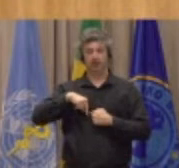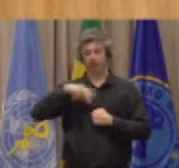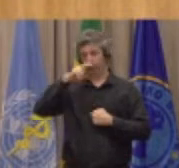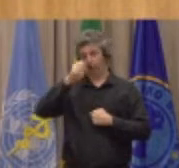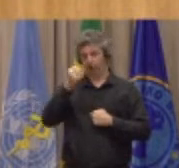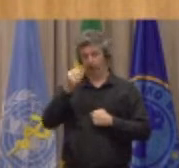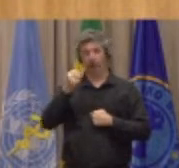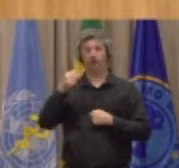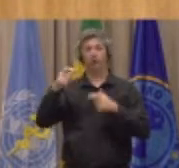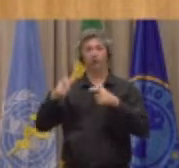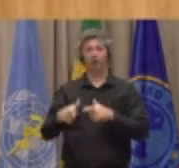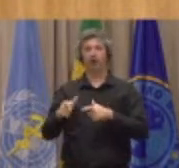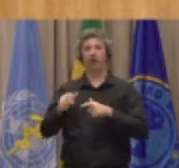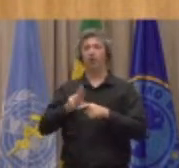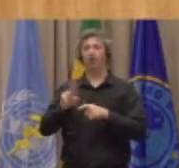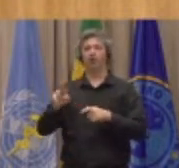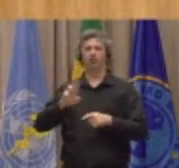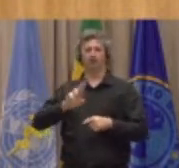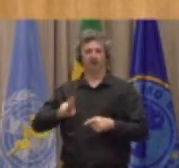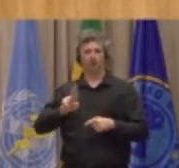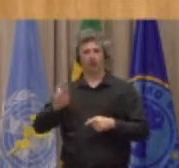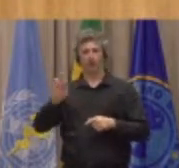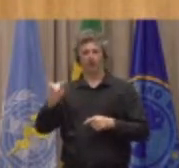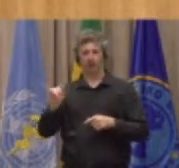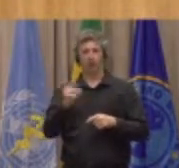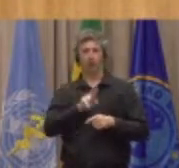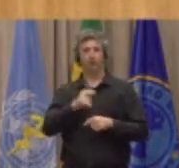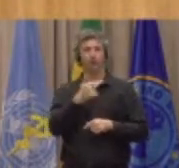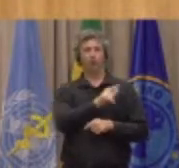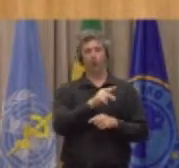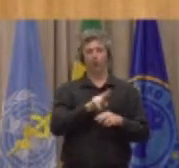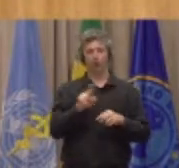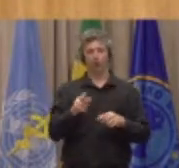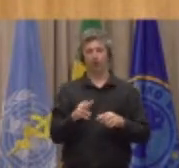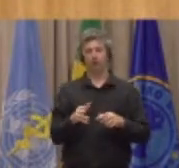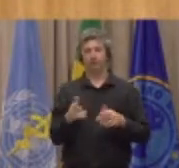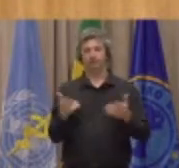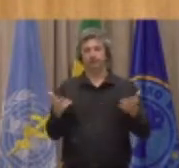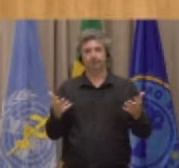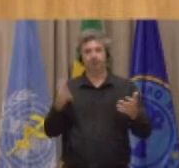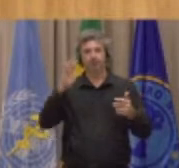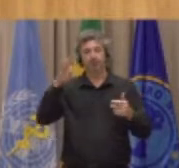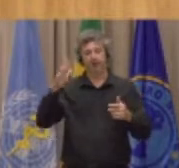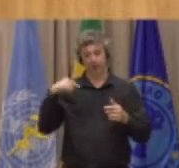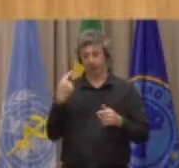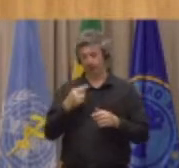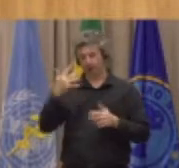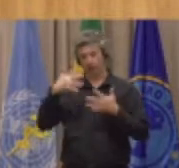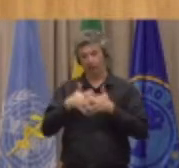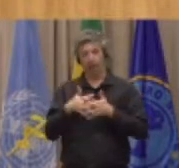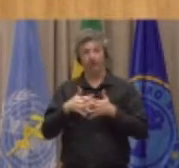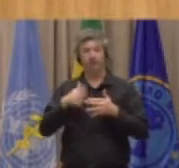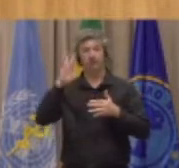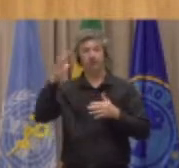innovation, all of that are very important challenges for us as humans and the